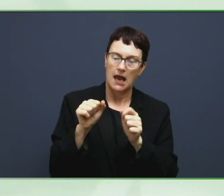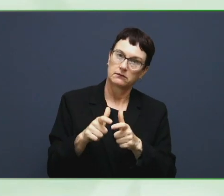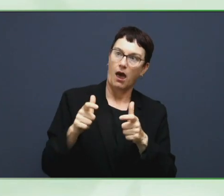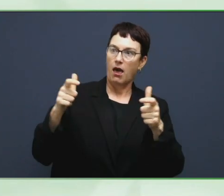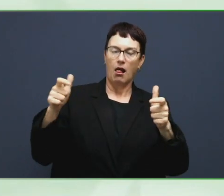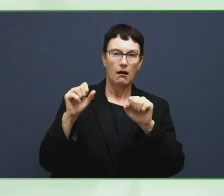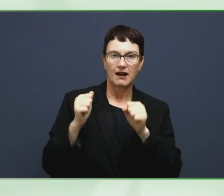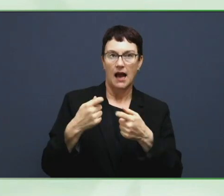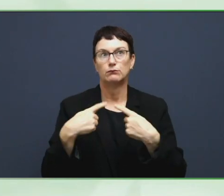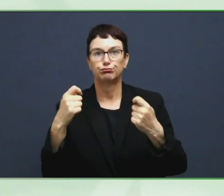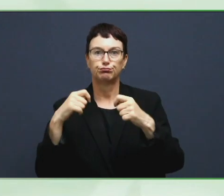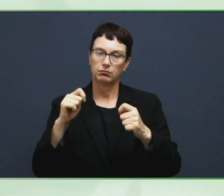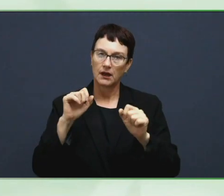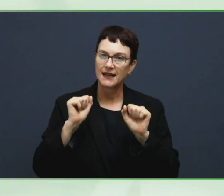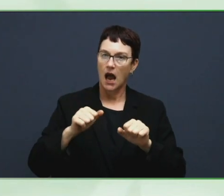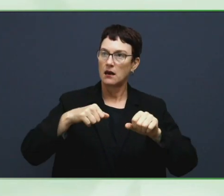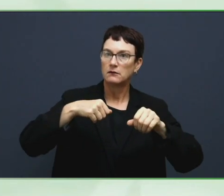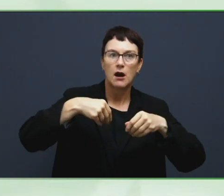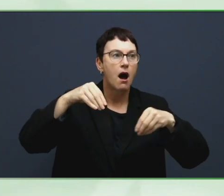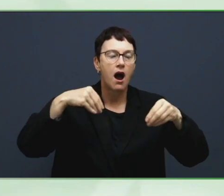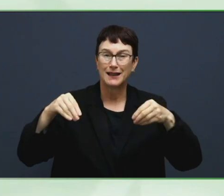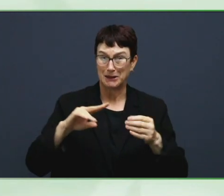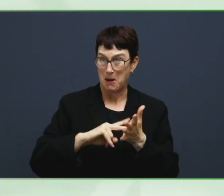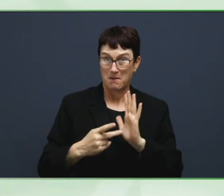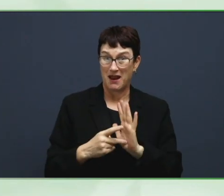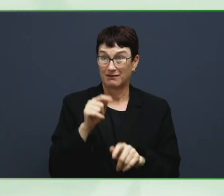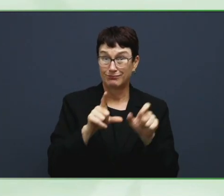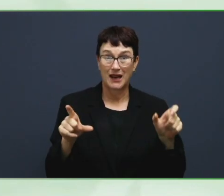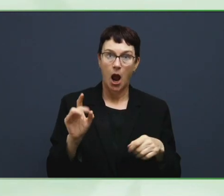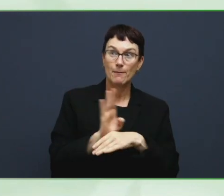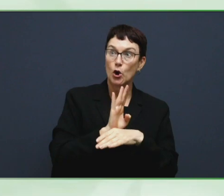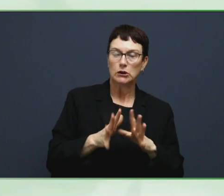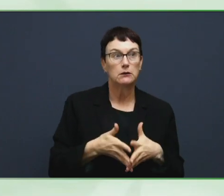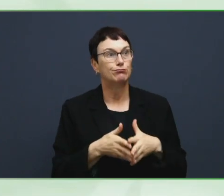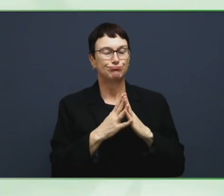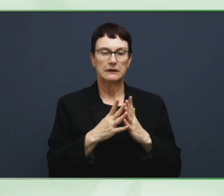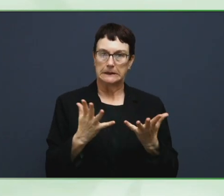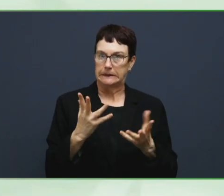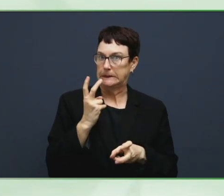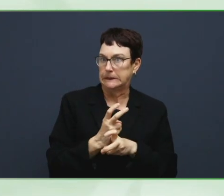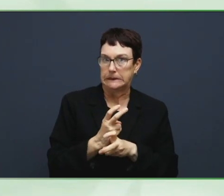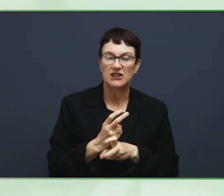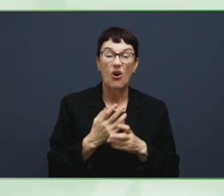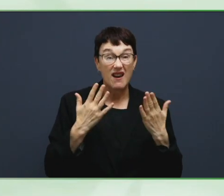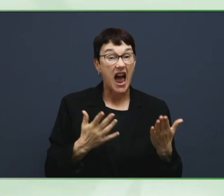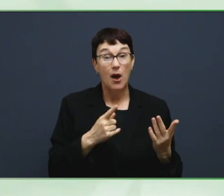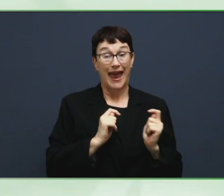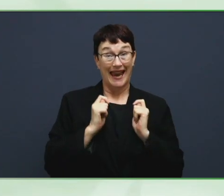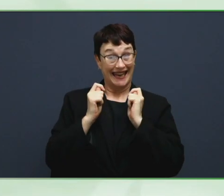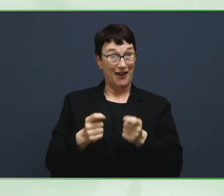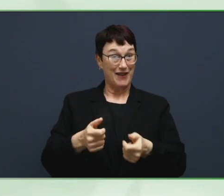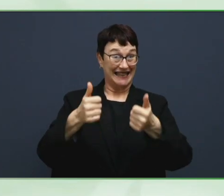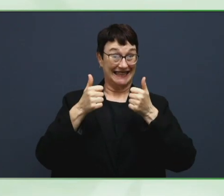researchers, and entrepreneurs. Tech tools are often created for people with disabilities, yet processes for designing and